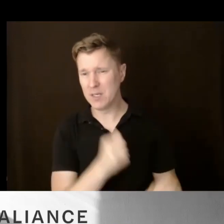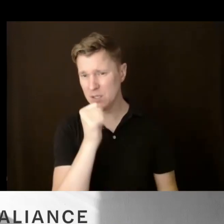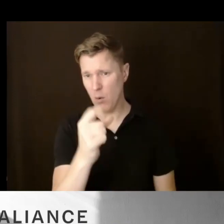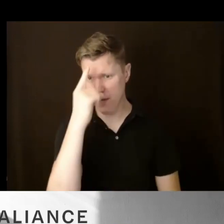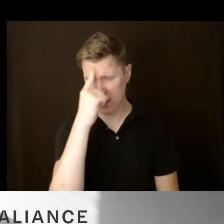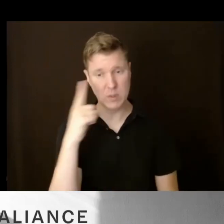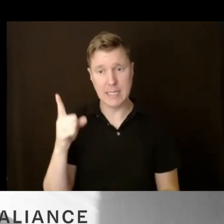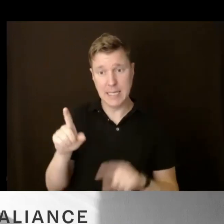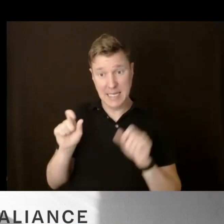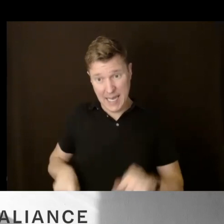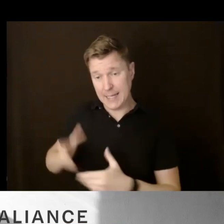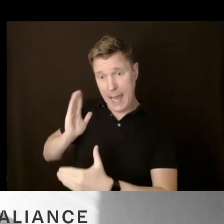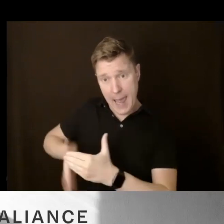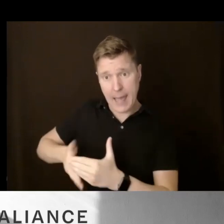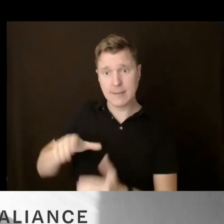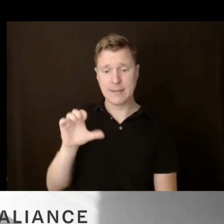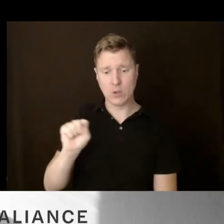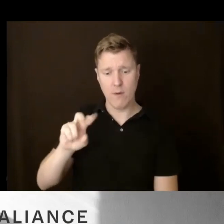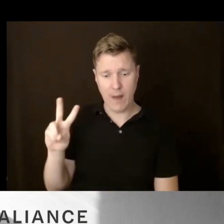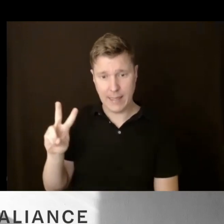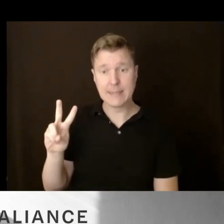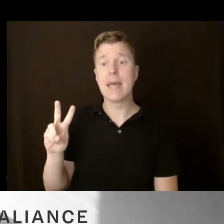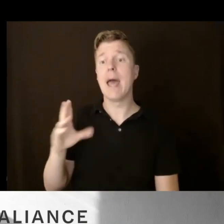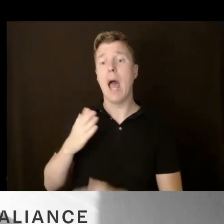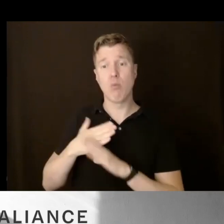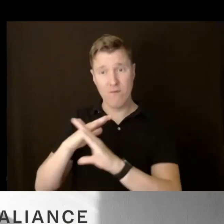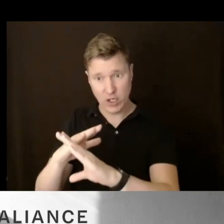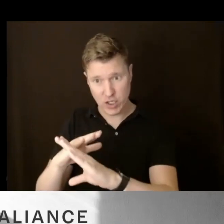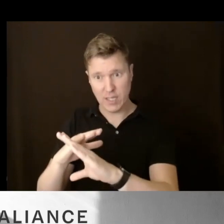sexual violence prevention is the exclusive right of any one group of